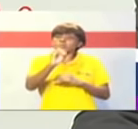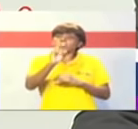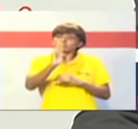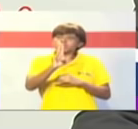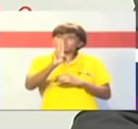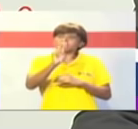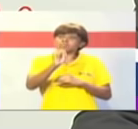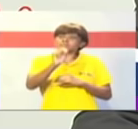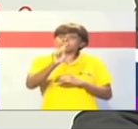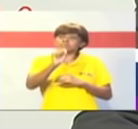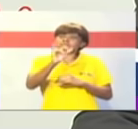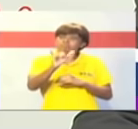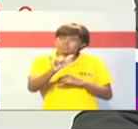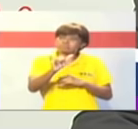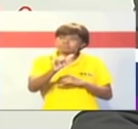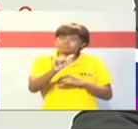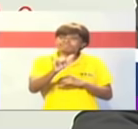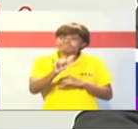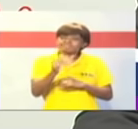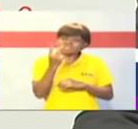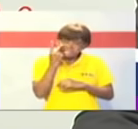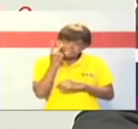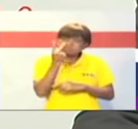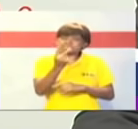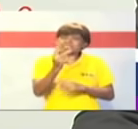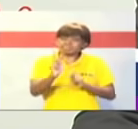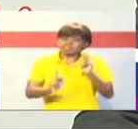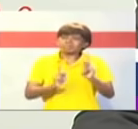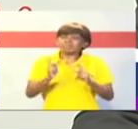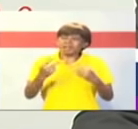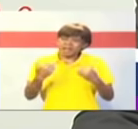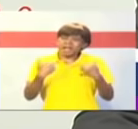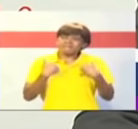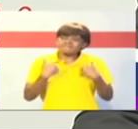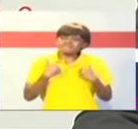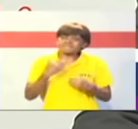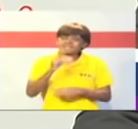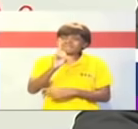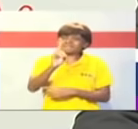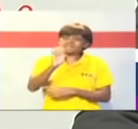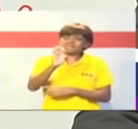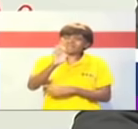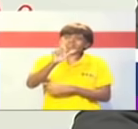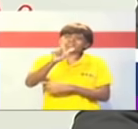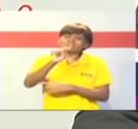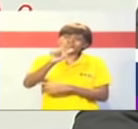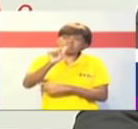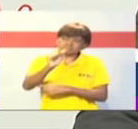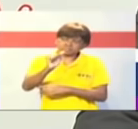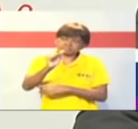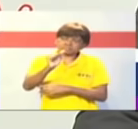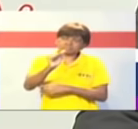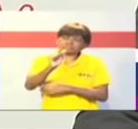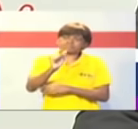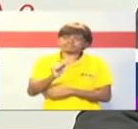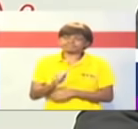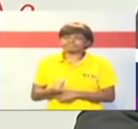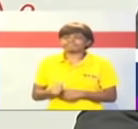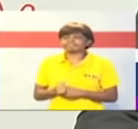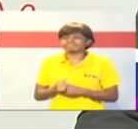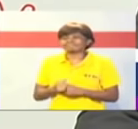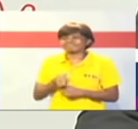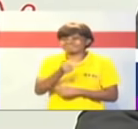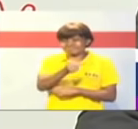research, that Delta variant will present itself as possibly a more severe form of the disease in terms of